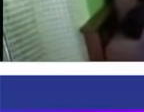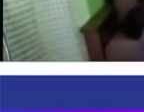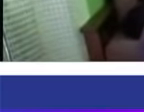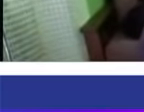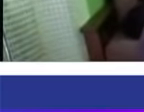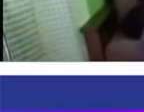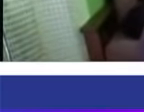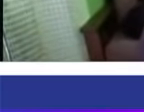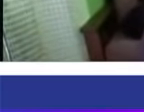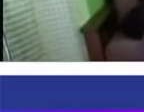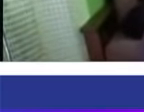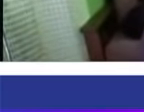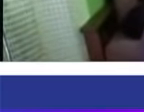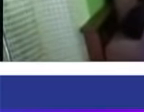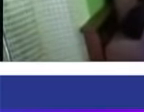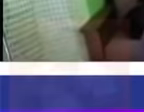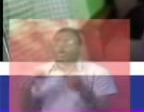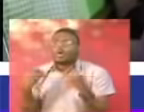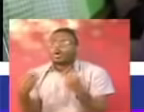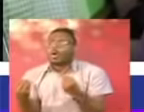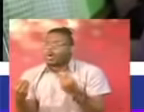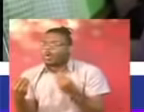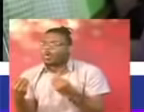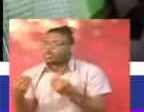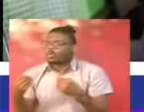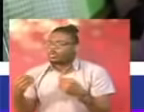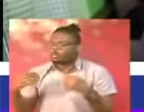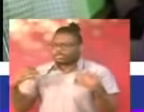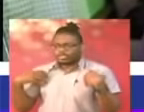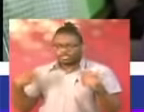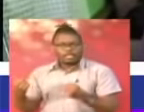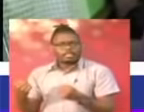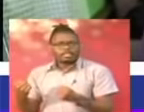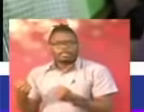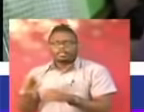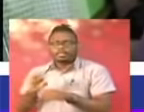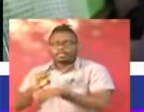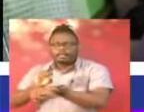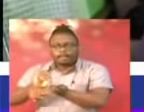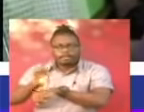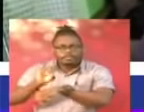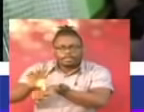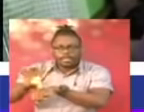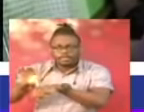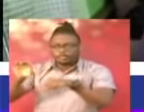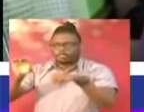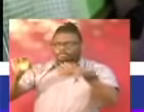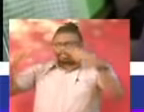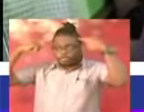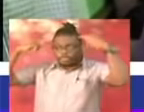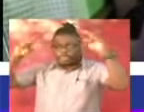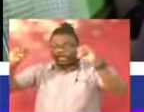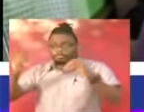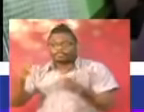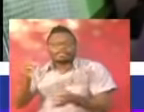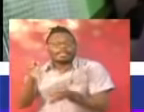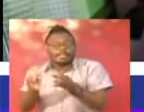to use when advising the Prime Minister on whether to increase restrictions or loosen